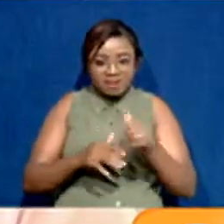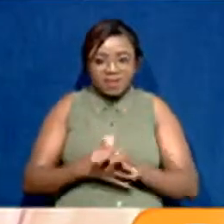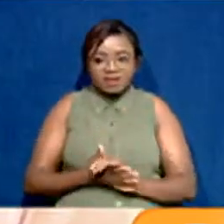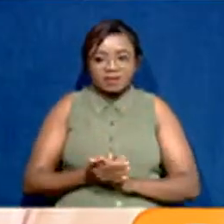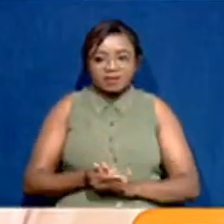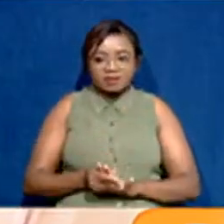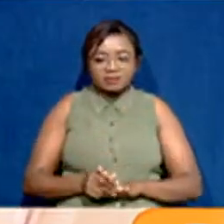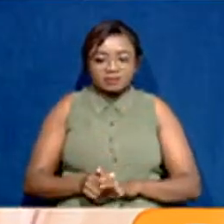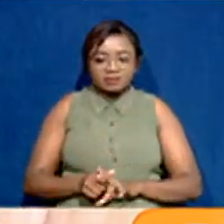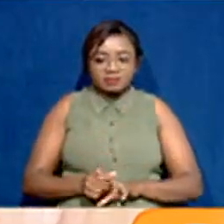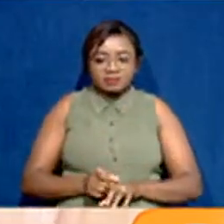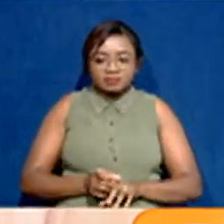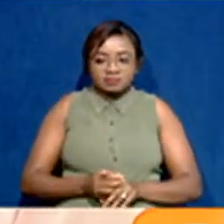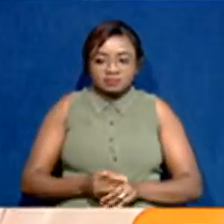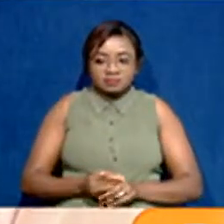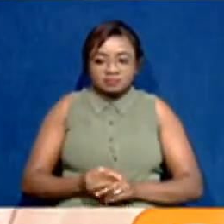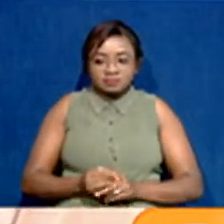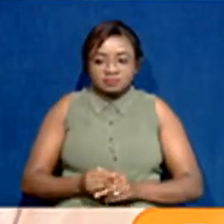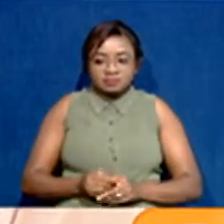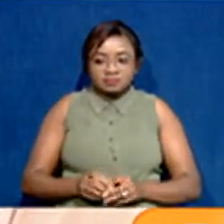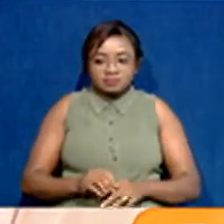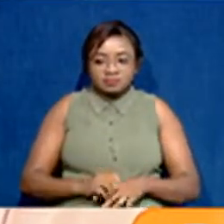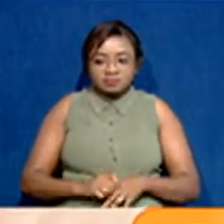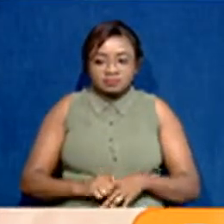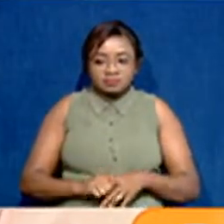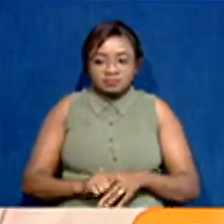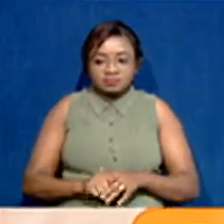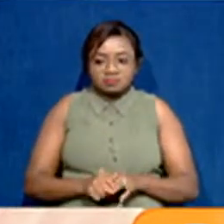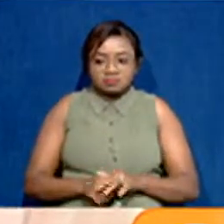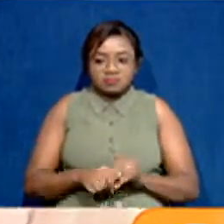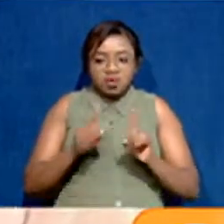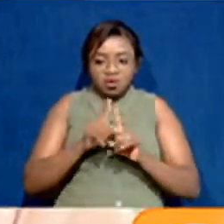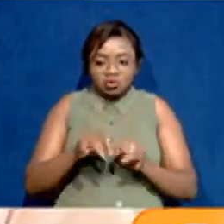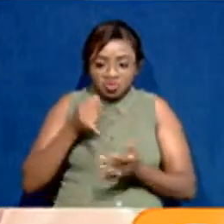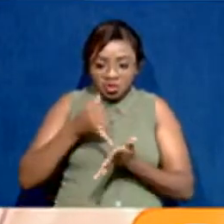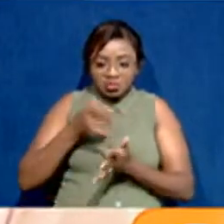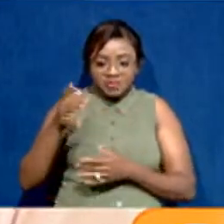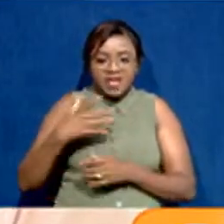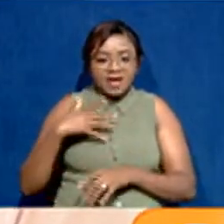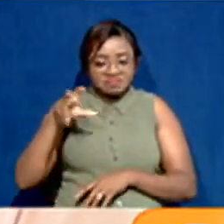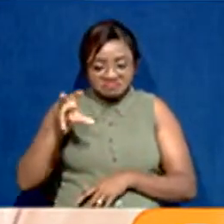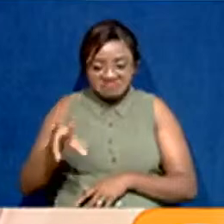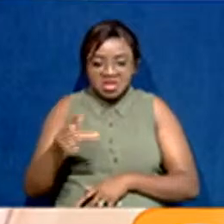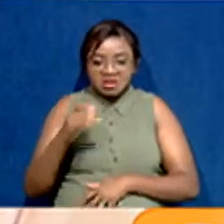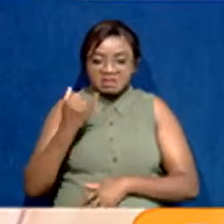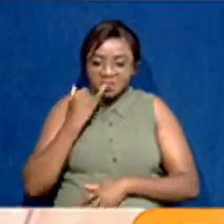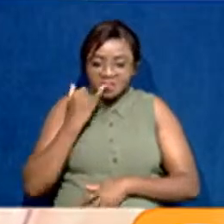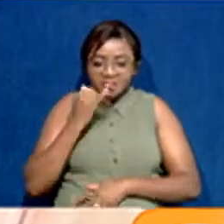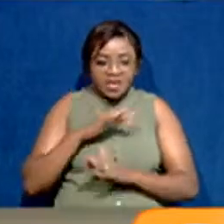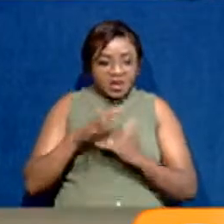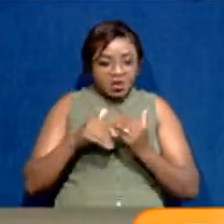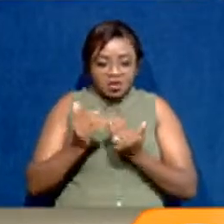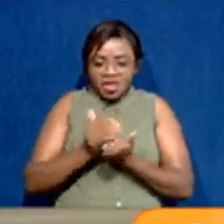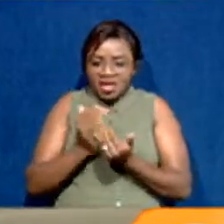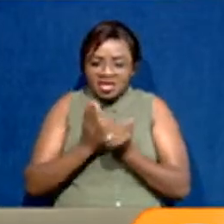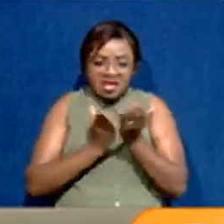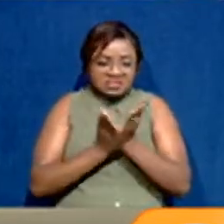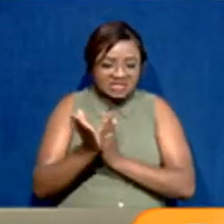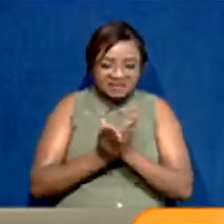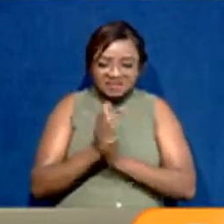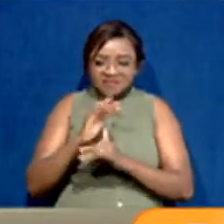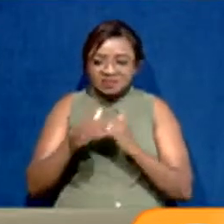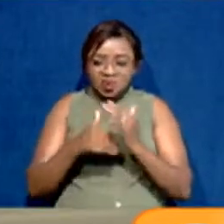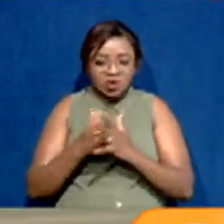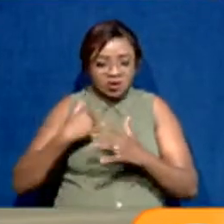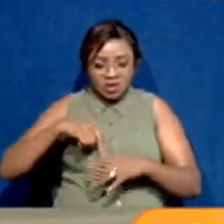day. And included in that payment is what you're seeing going on behind me, charging, all routine maintenance and service. We even